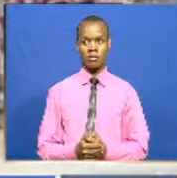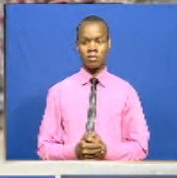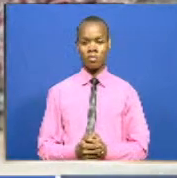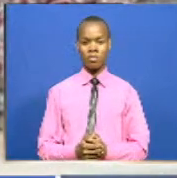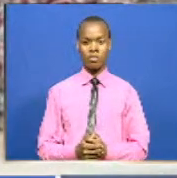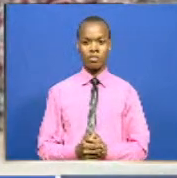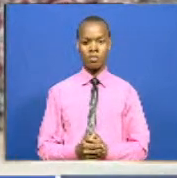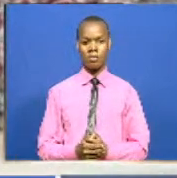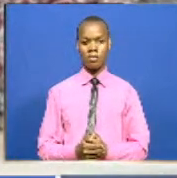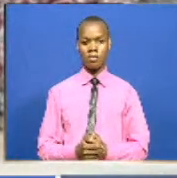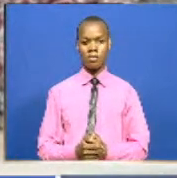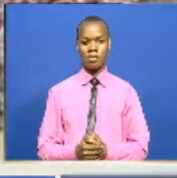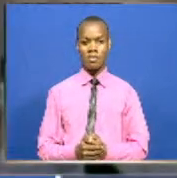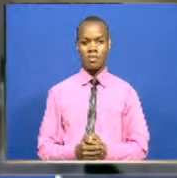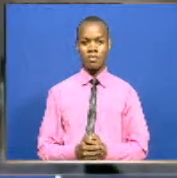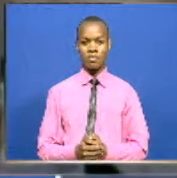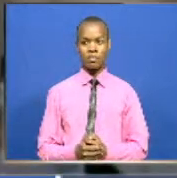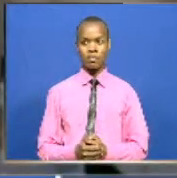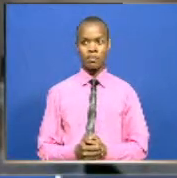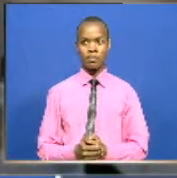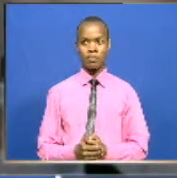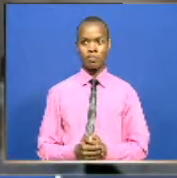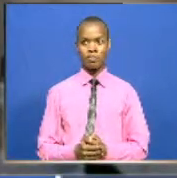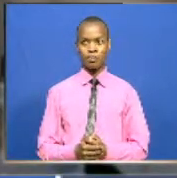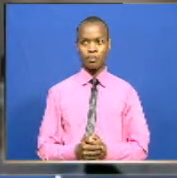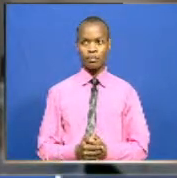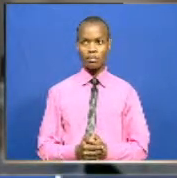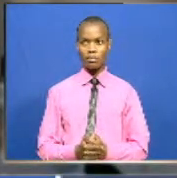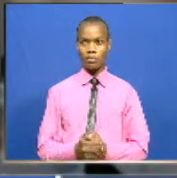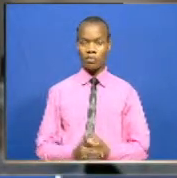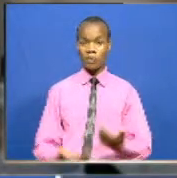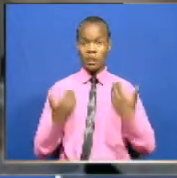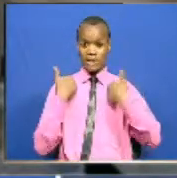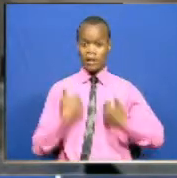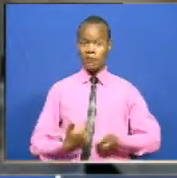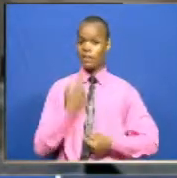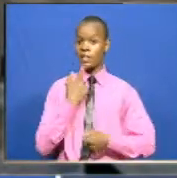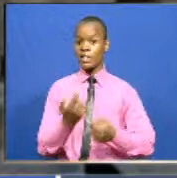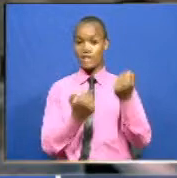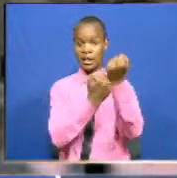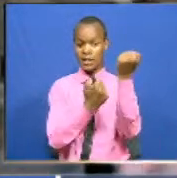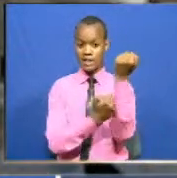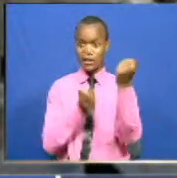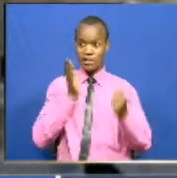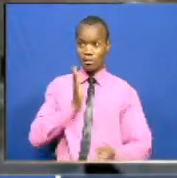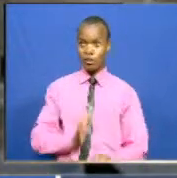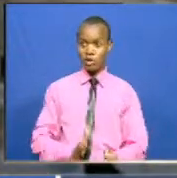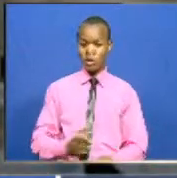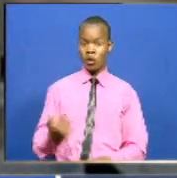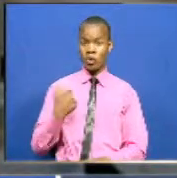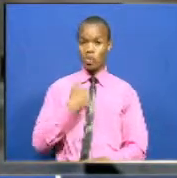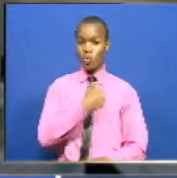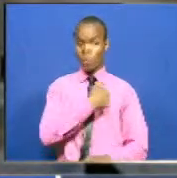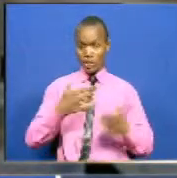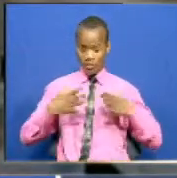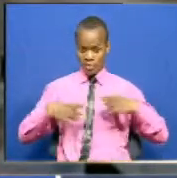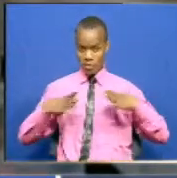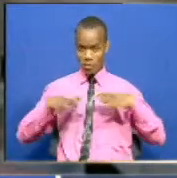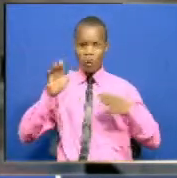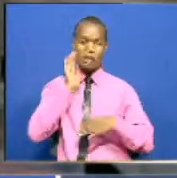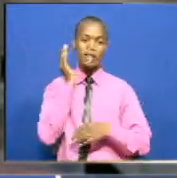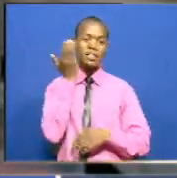I'm putting the donors on notice. By the way, We are the people of Isiolo. We are the